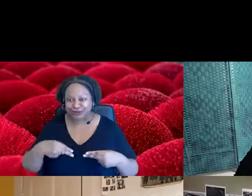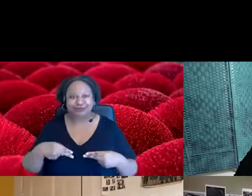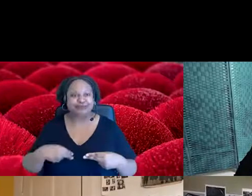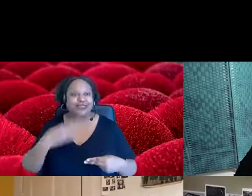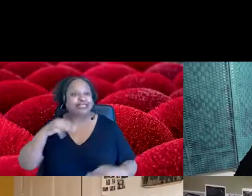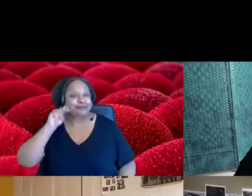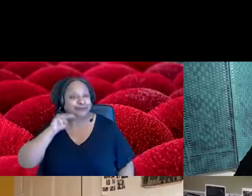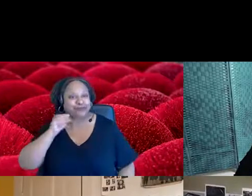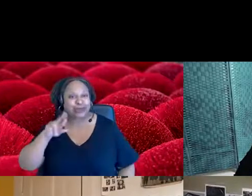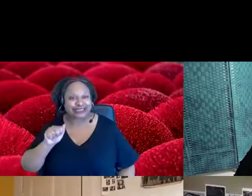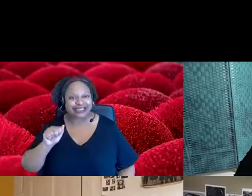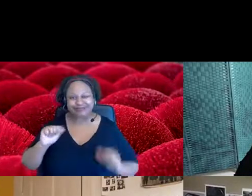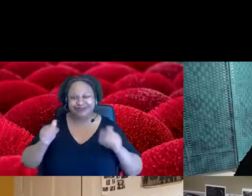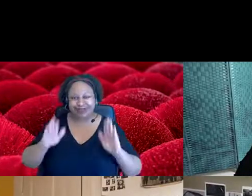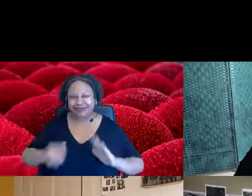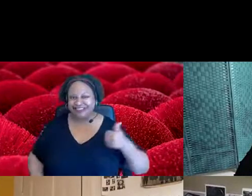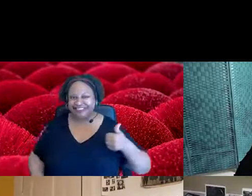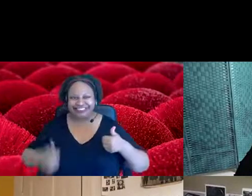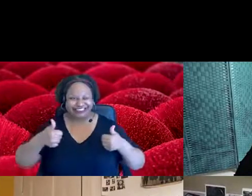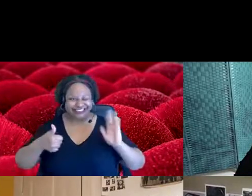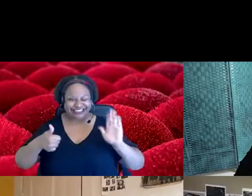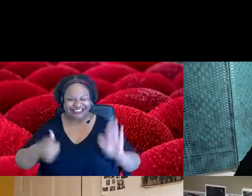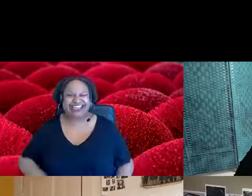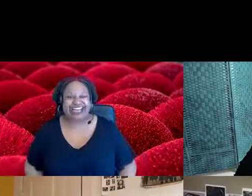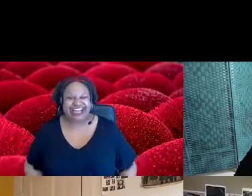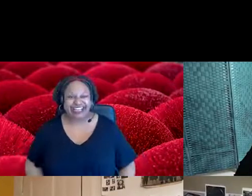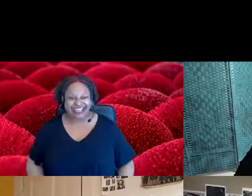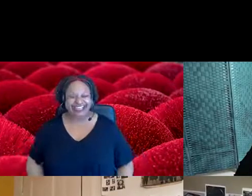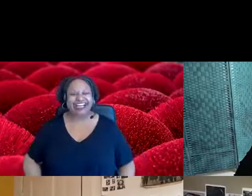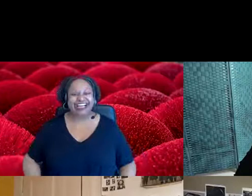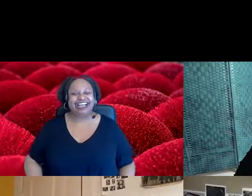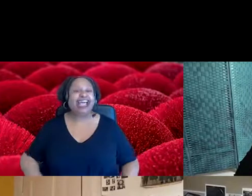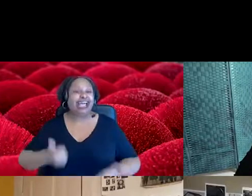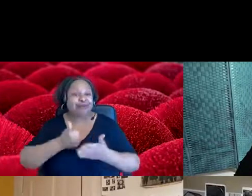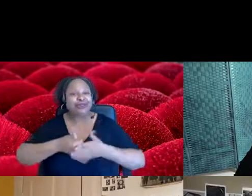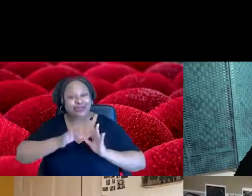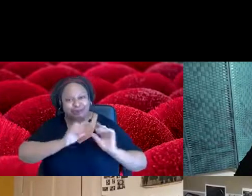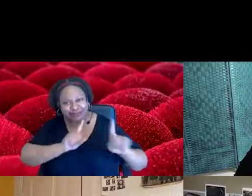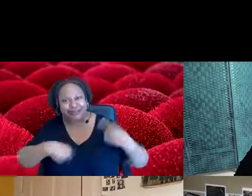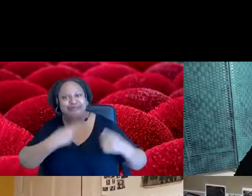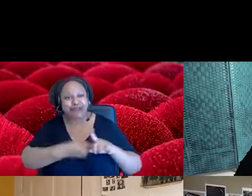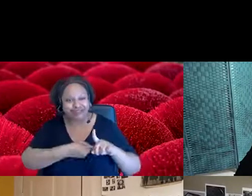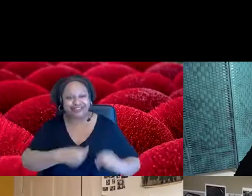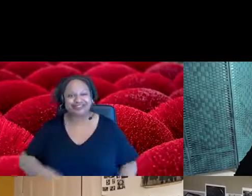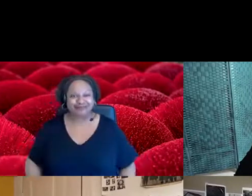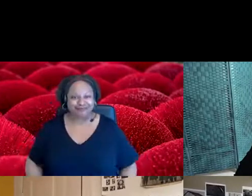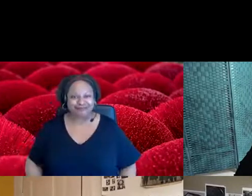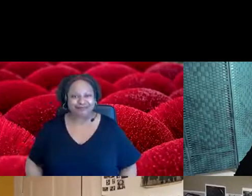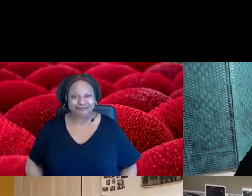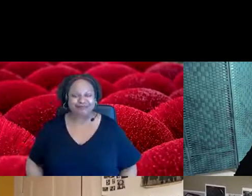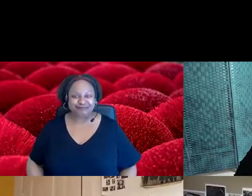you to Marcia. You've been fabulous in helping us out this last month.